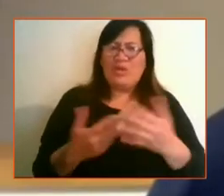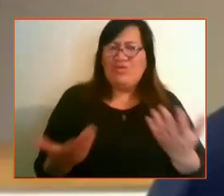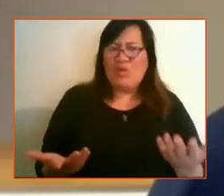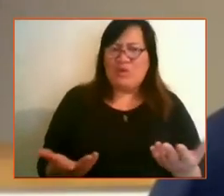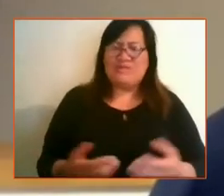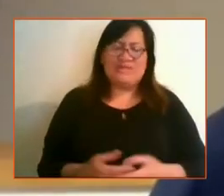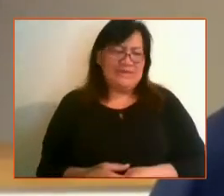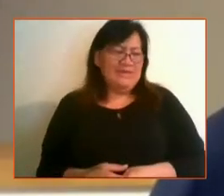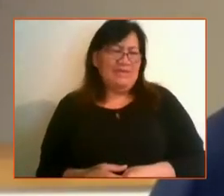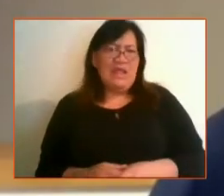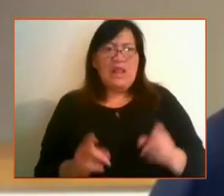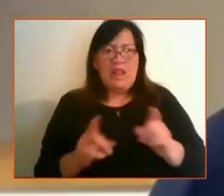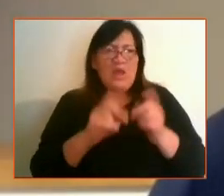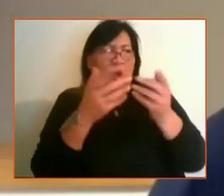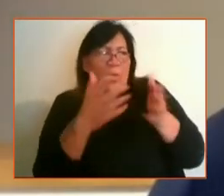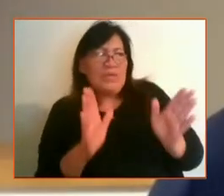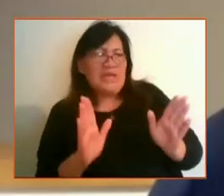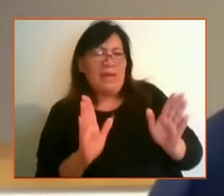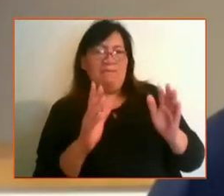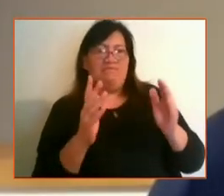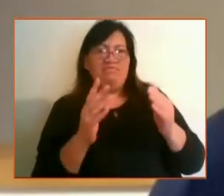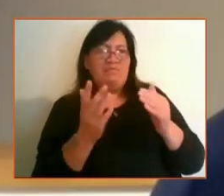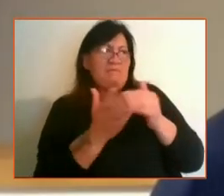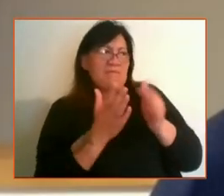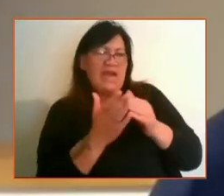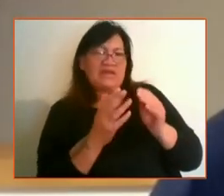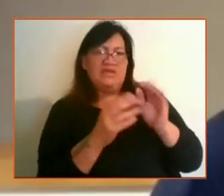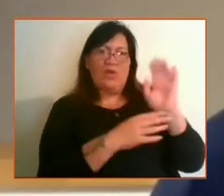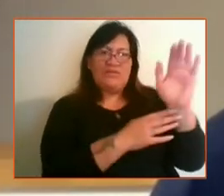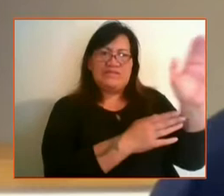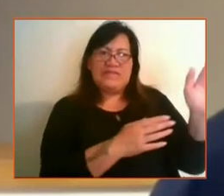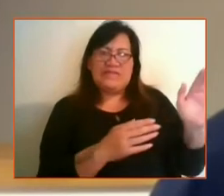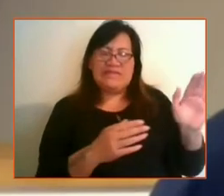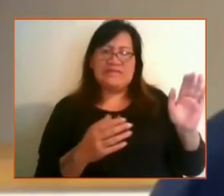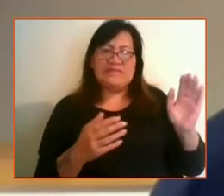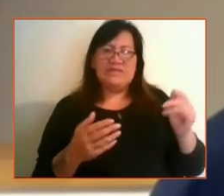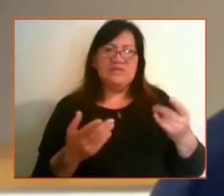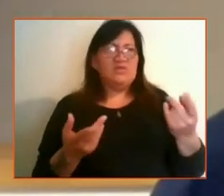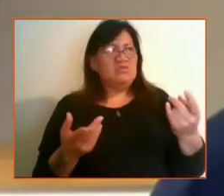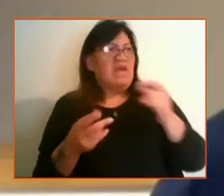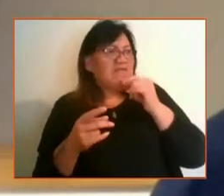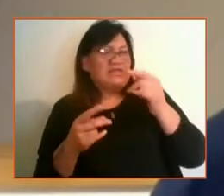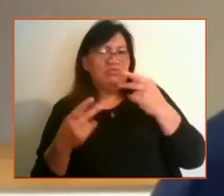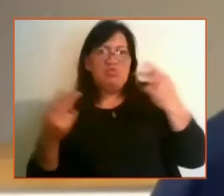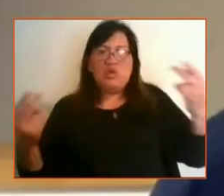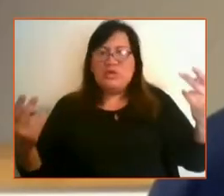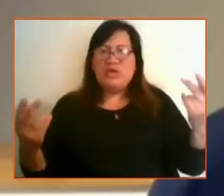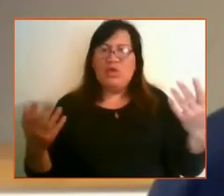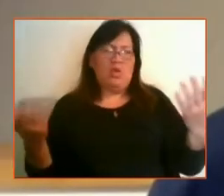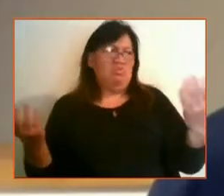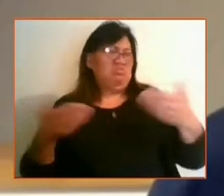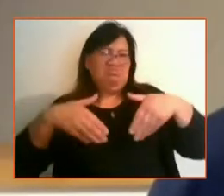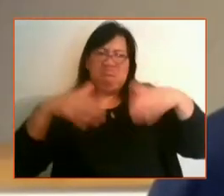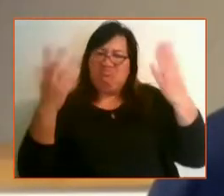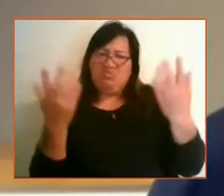In terms of opening up some markets for that, whether that's music, gaming, whatever it might be.